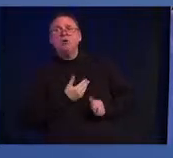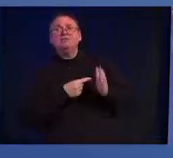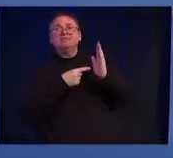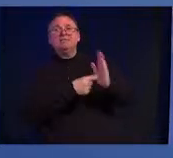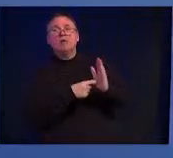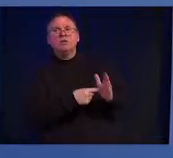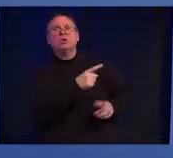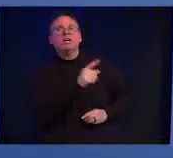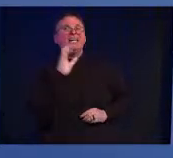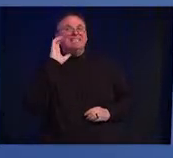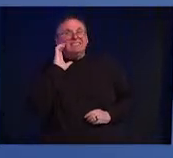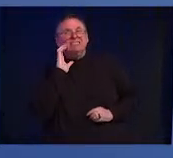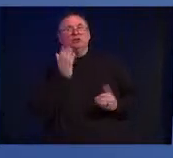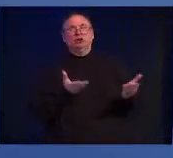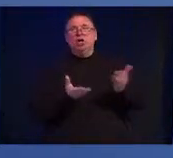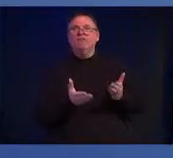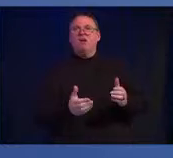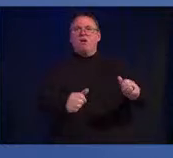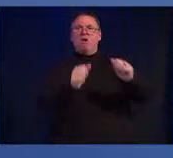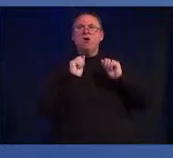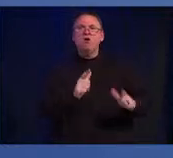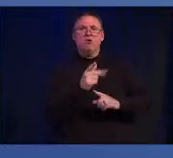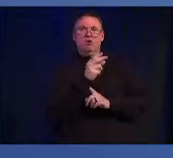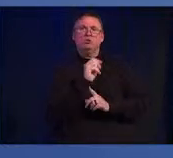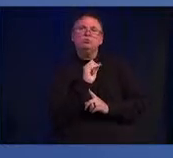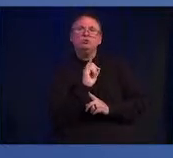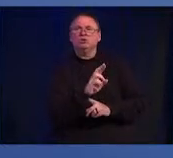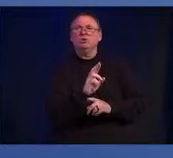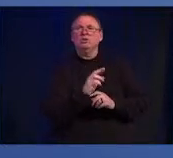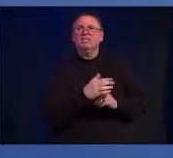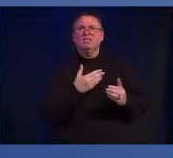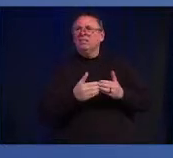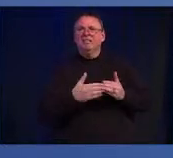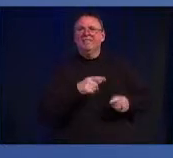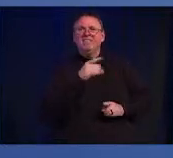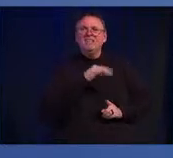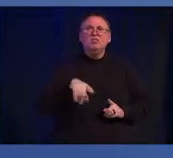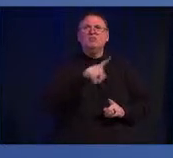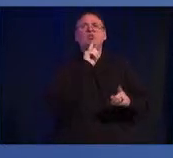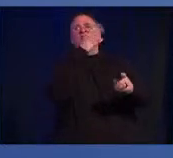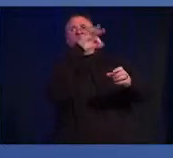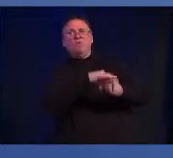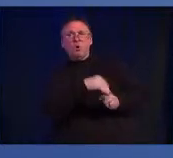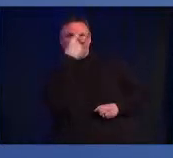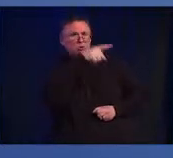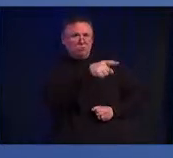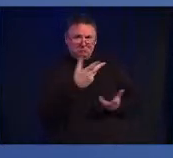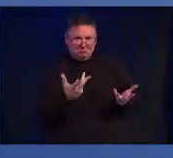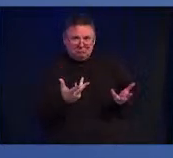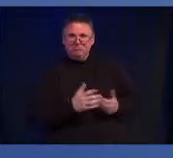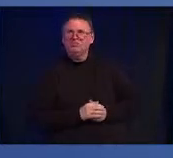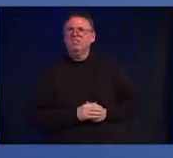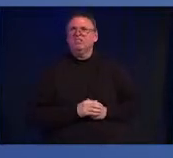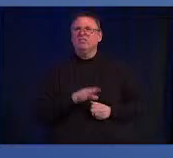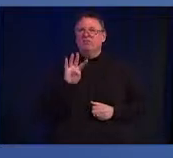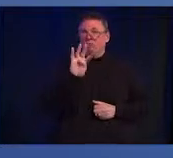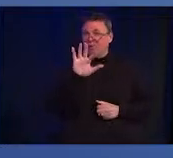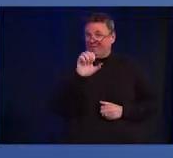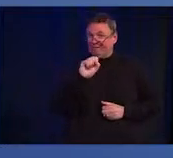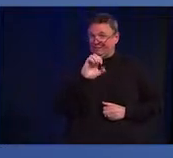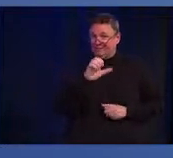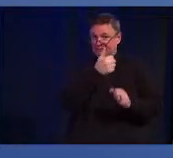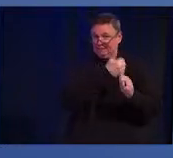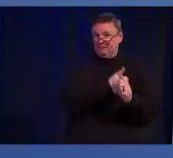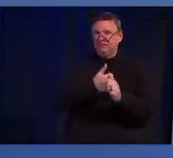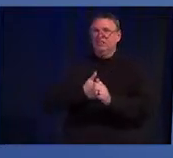and serving all Hoosiers, including those who may not have voted for you. And we'll have 45 seconds each for this question. Mr. Rainwater,